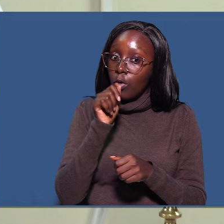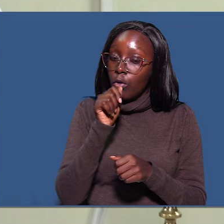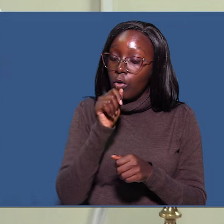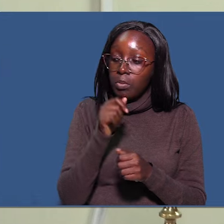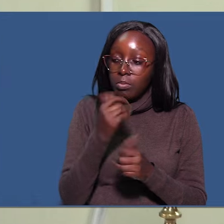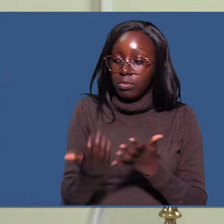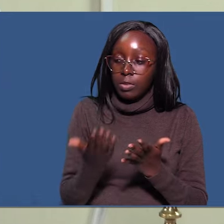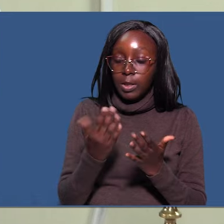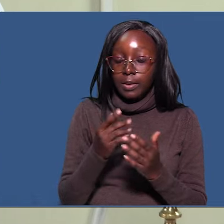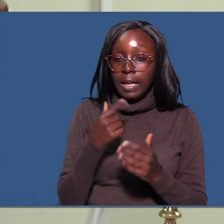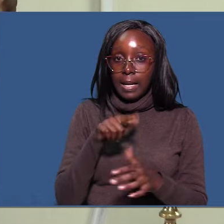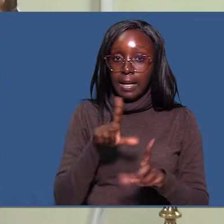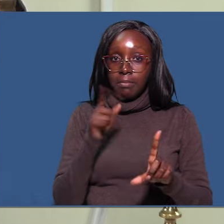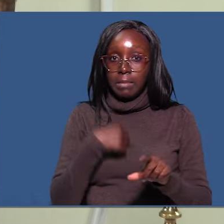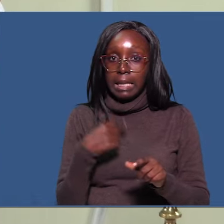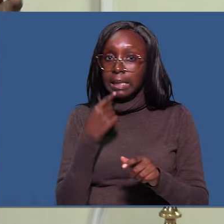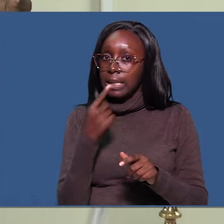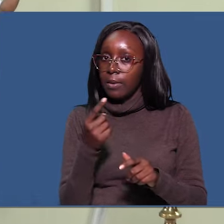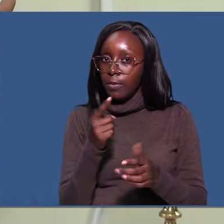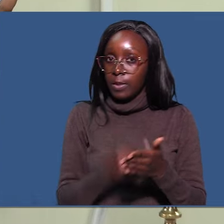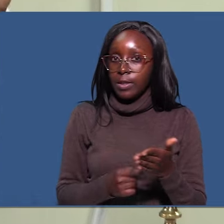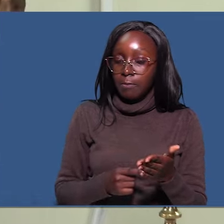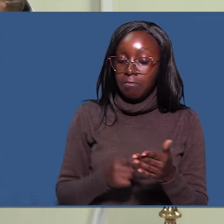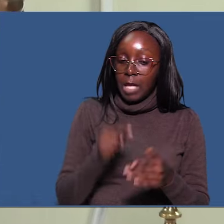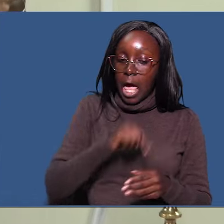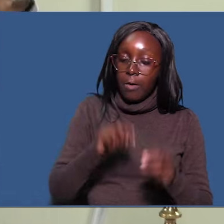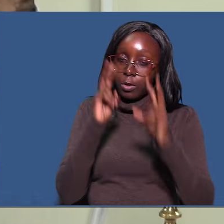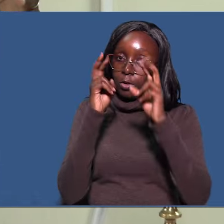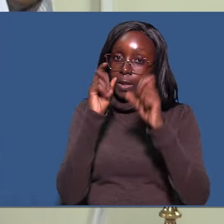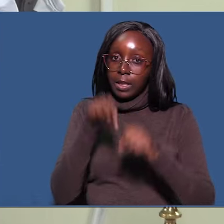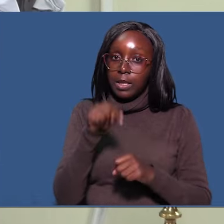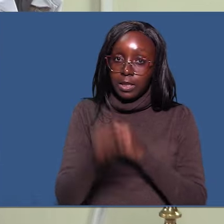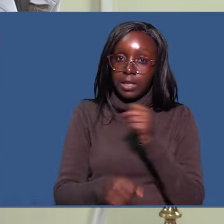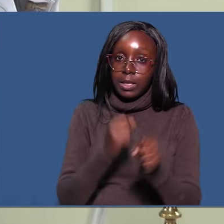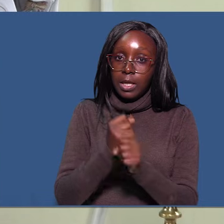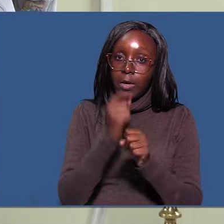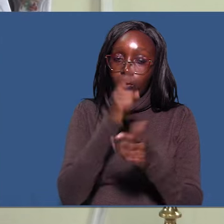Let me put it this way: our theme for this year is